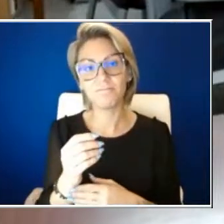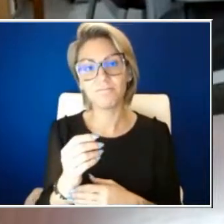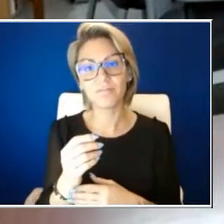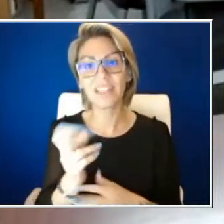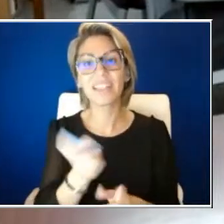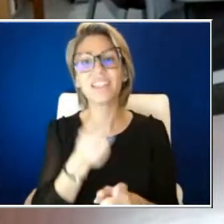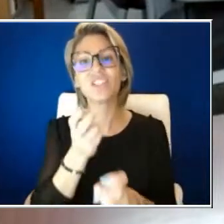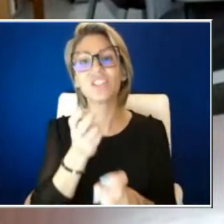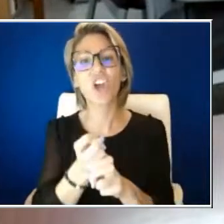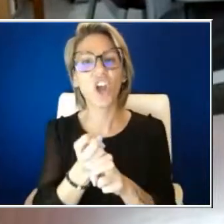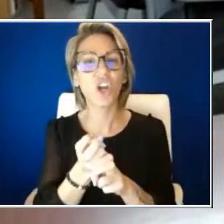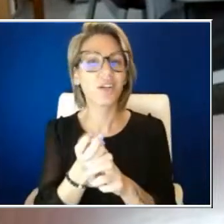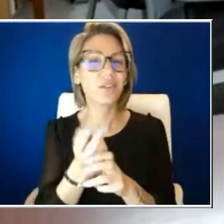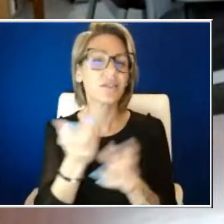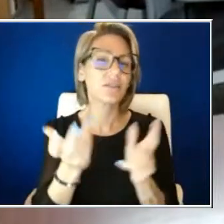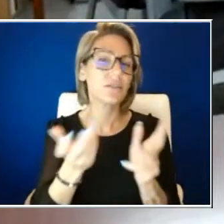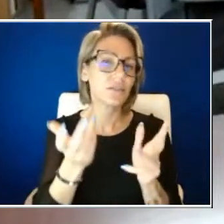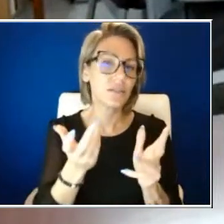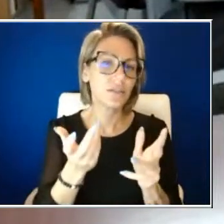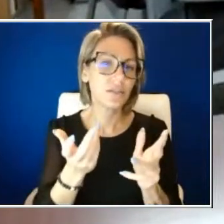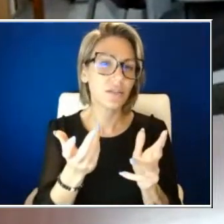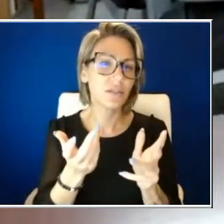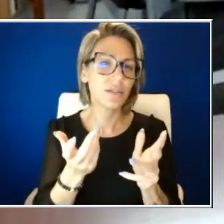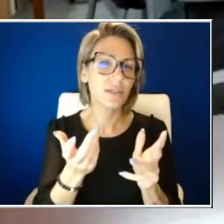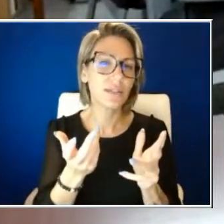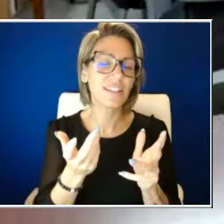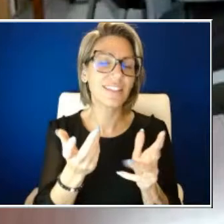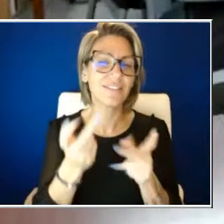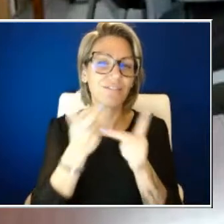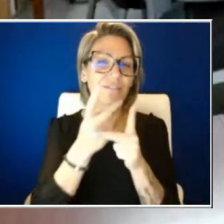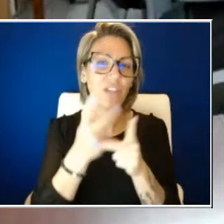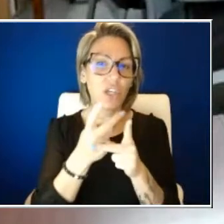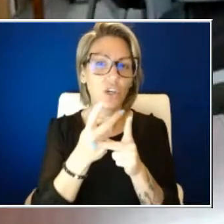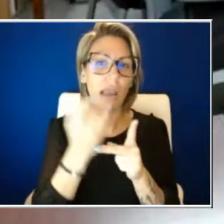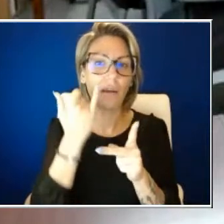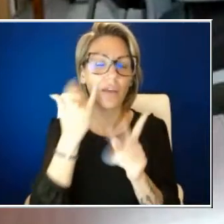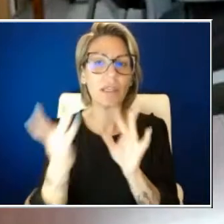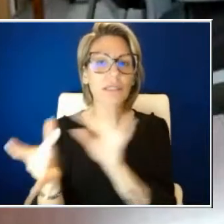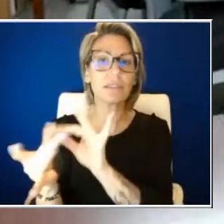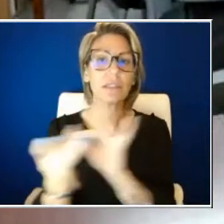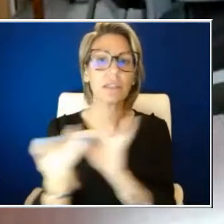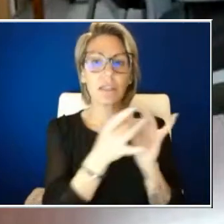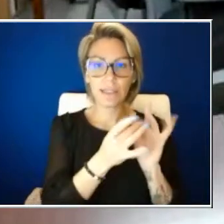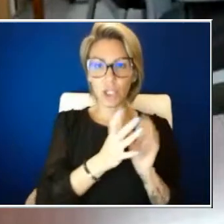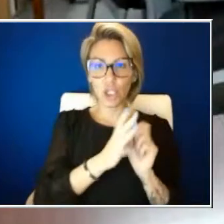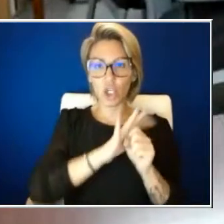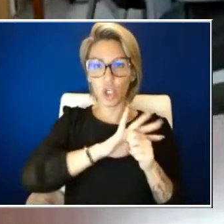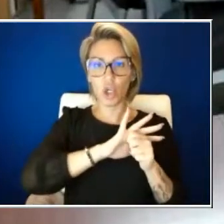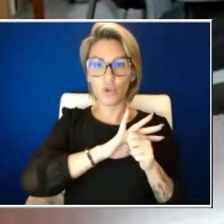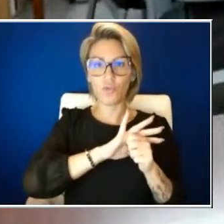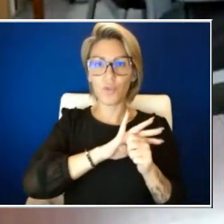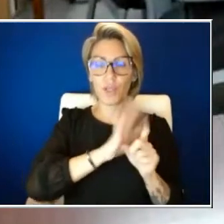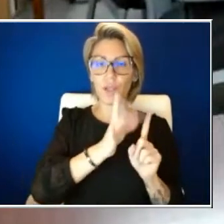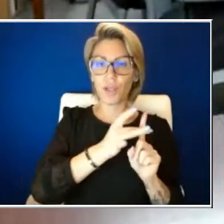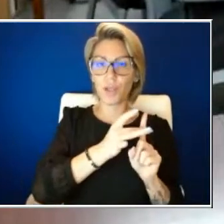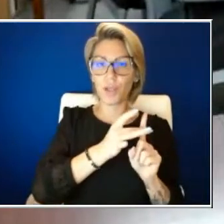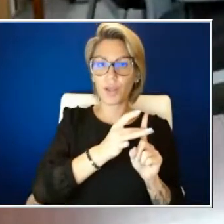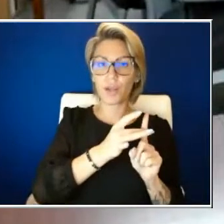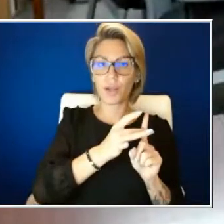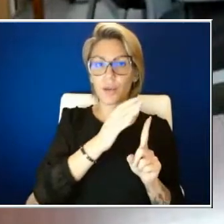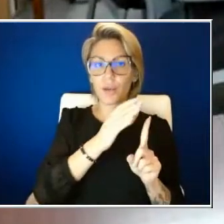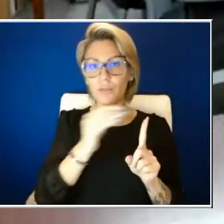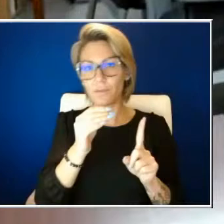to necessarily definitively relate it back to that COVID history from a just